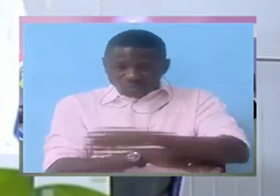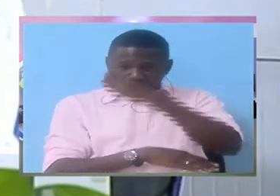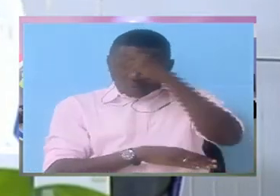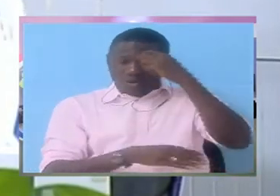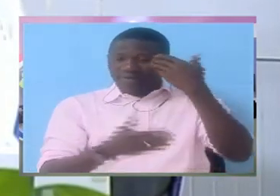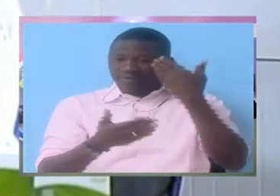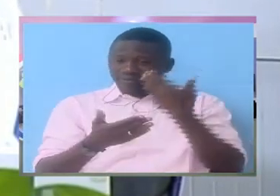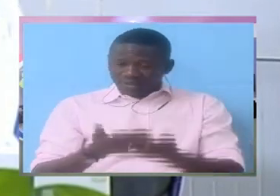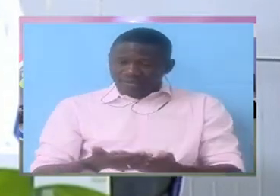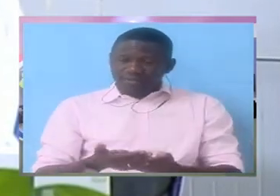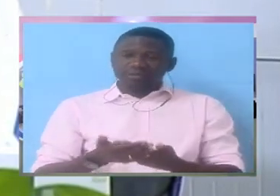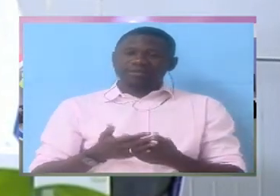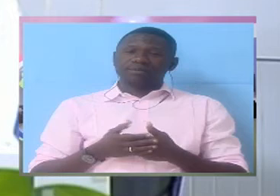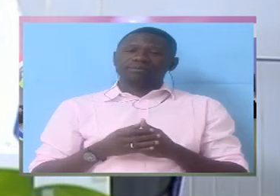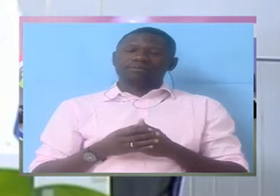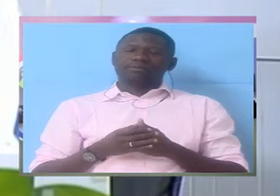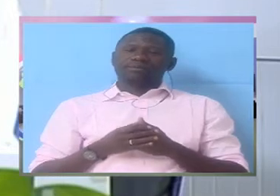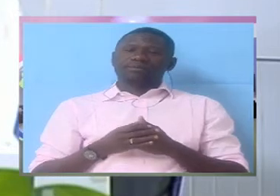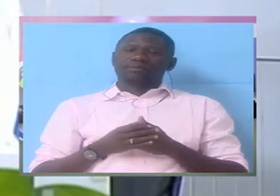day,